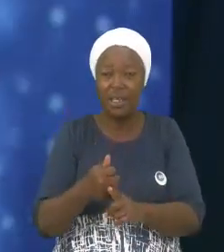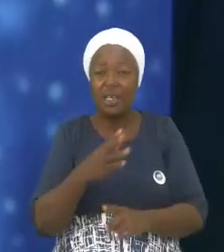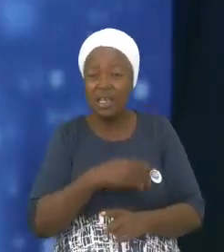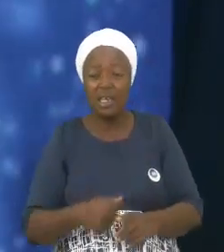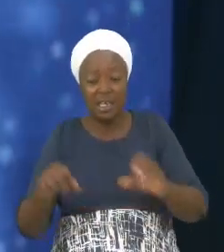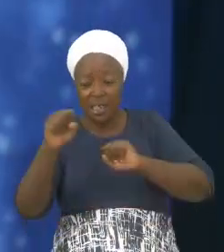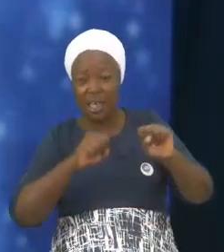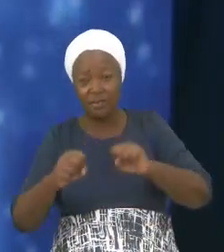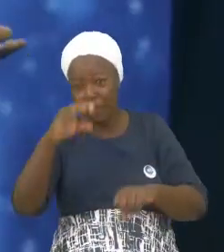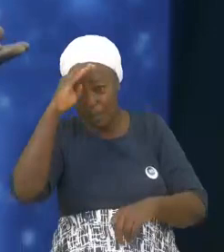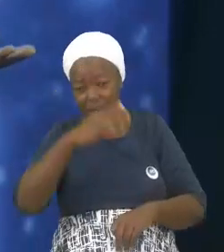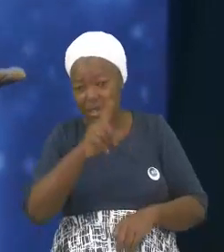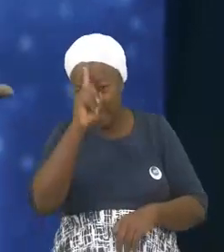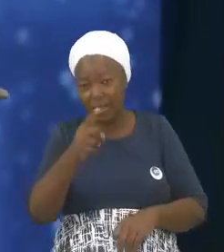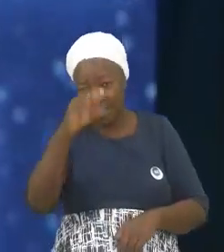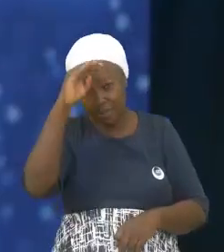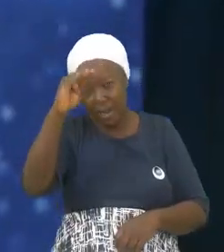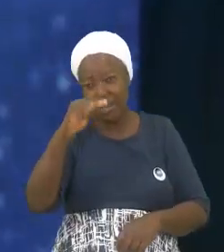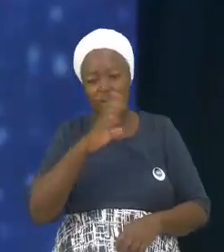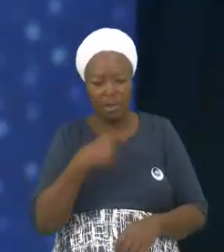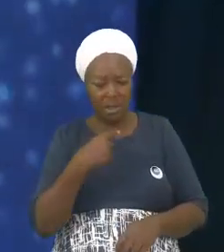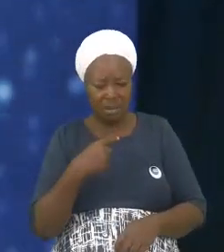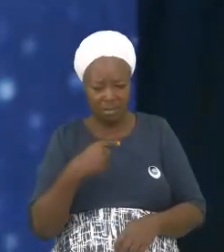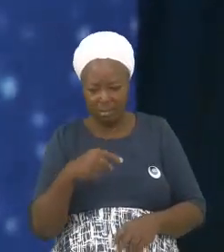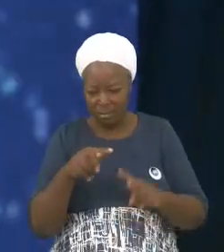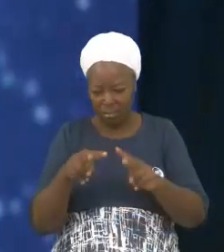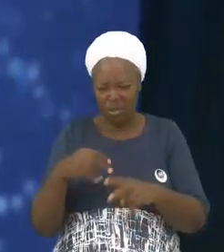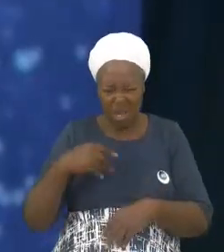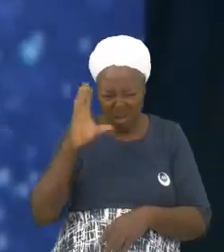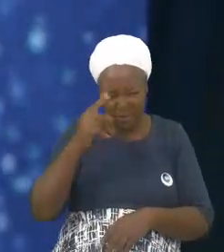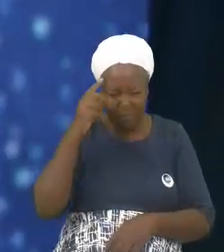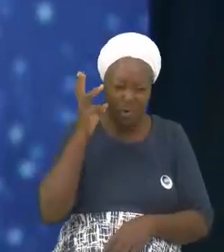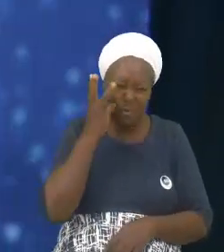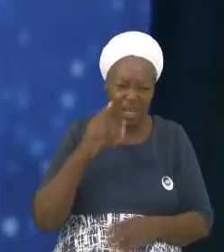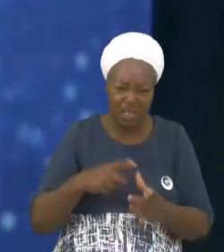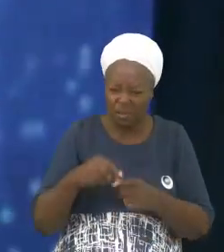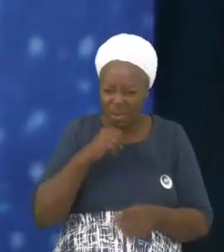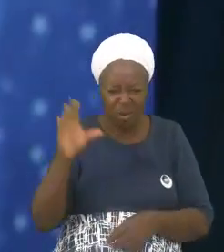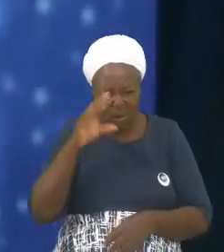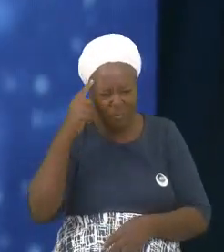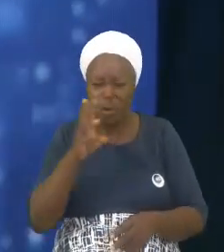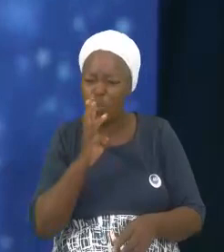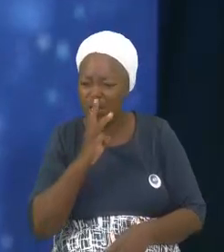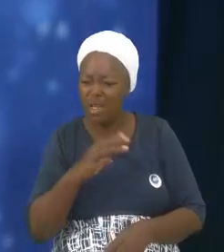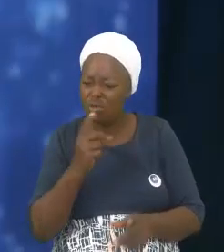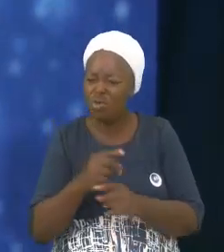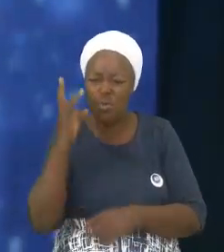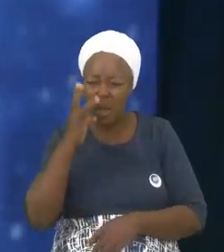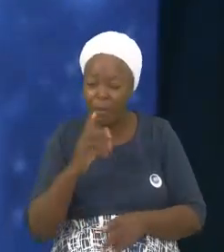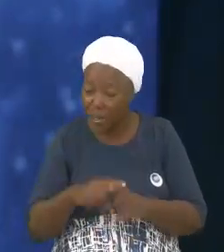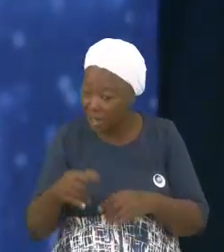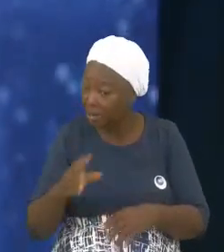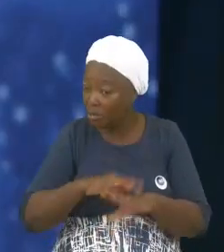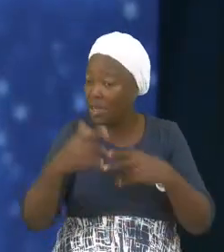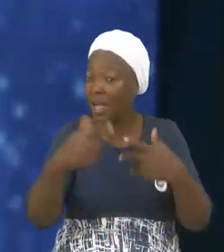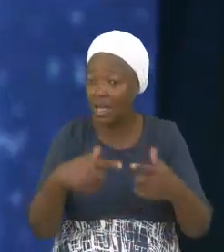man, an intelligent man. Well, see, we're looking for wine, we're not looking for water. But no argument. That's